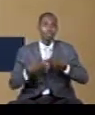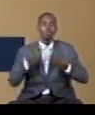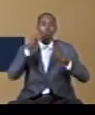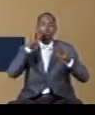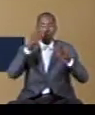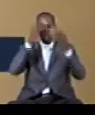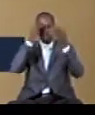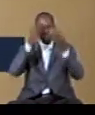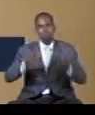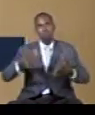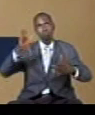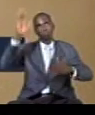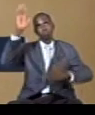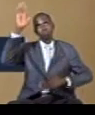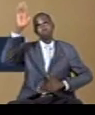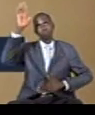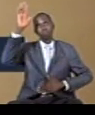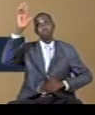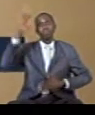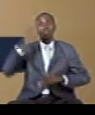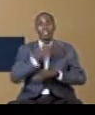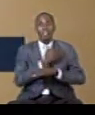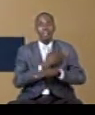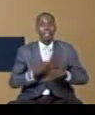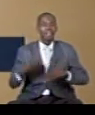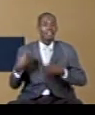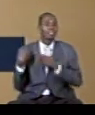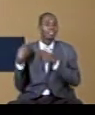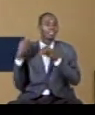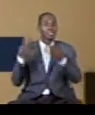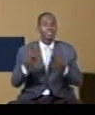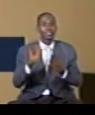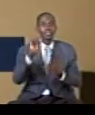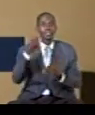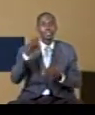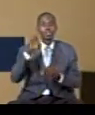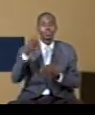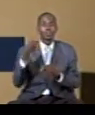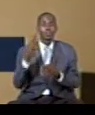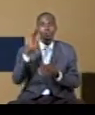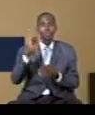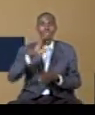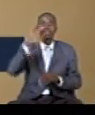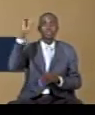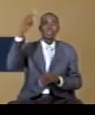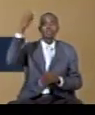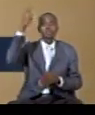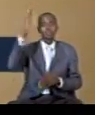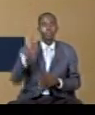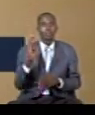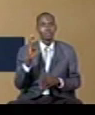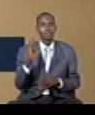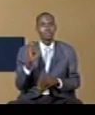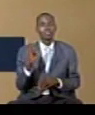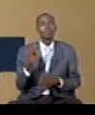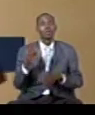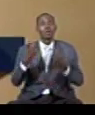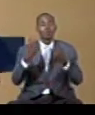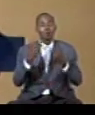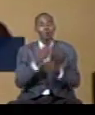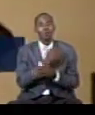so. And since April, by the grace of God, come and see